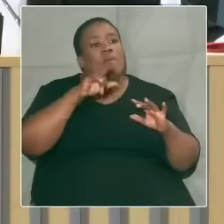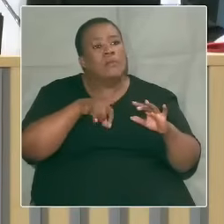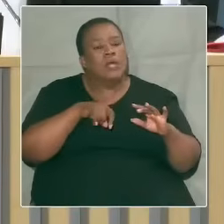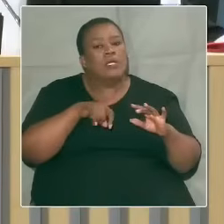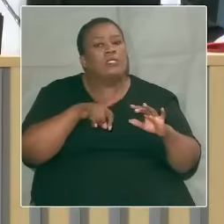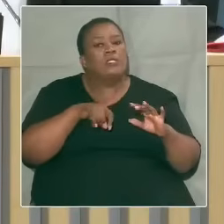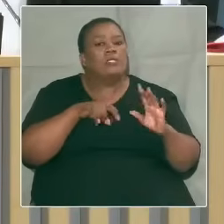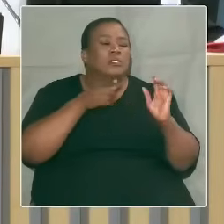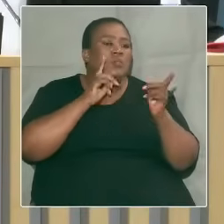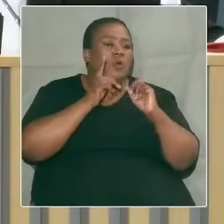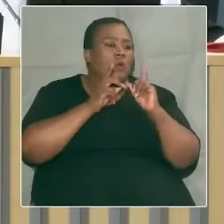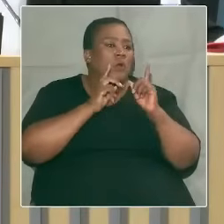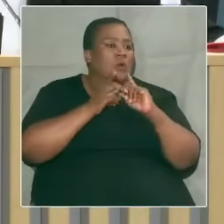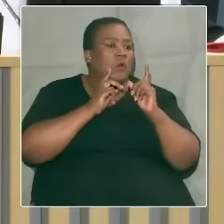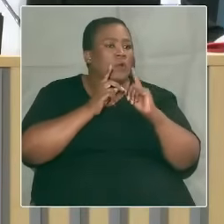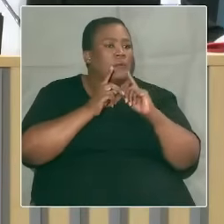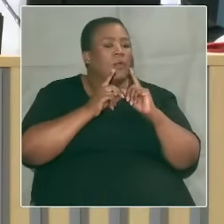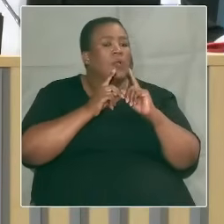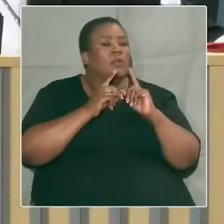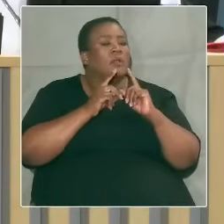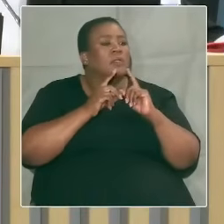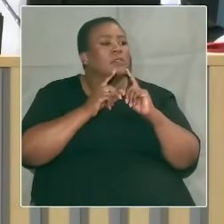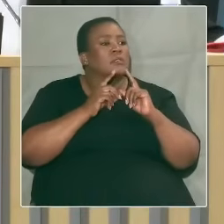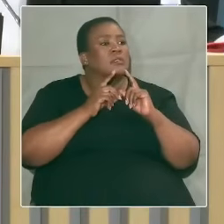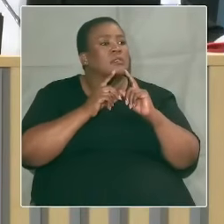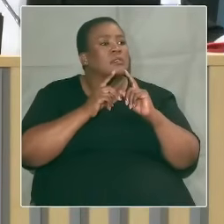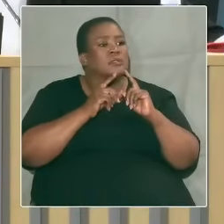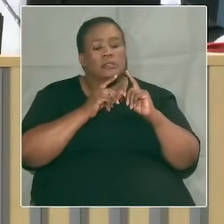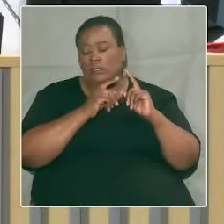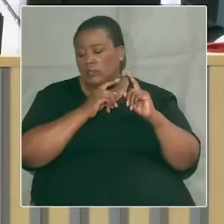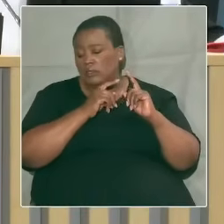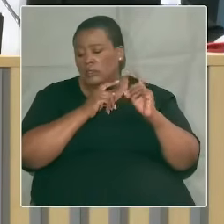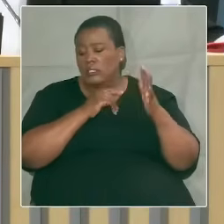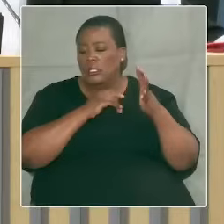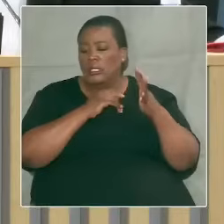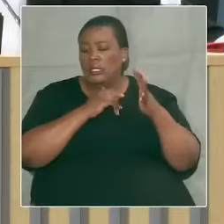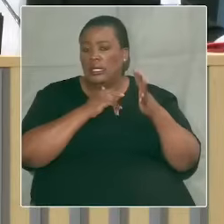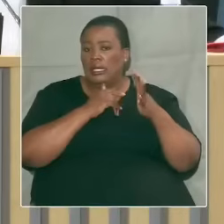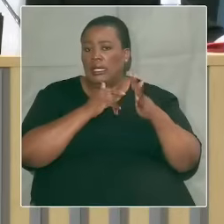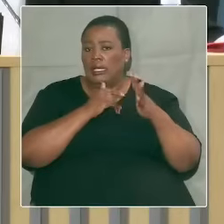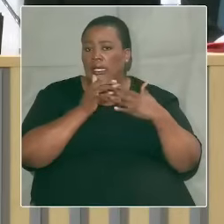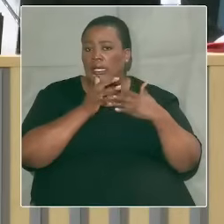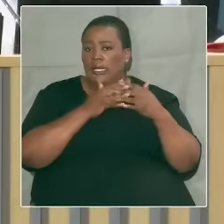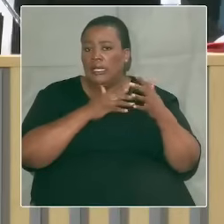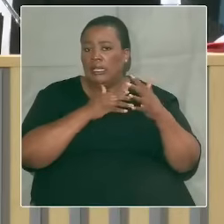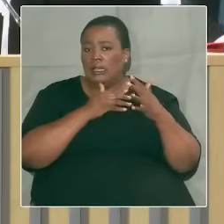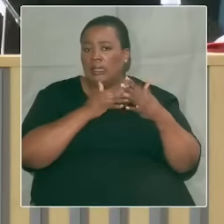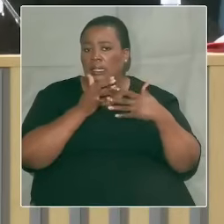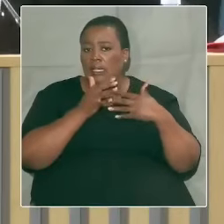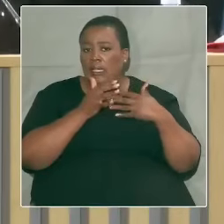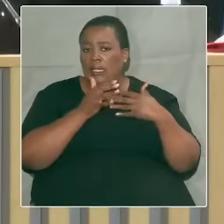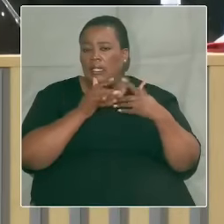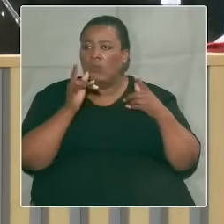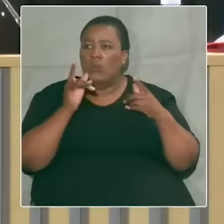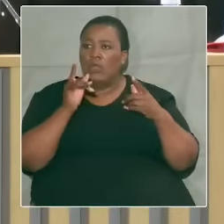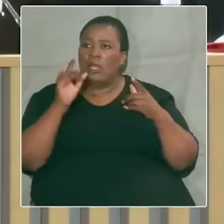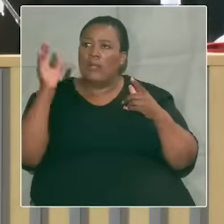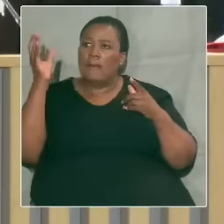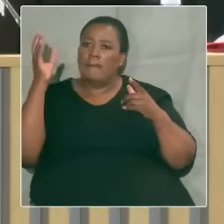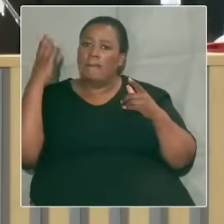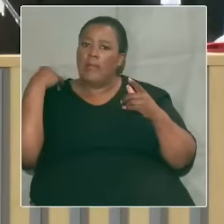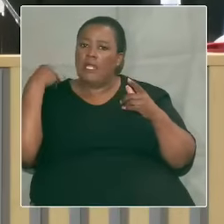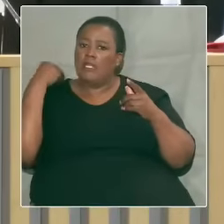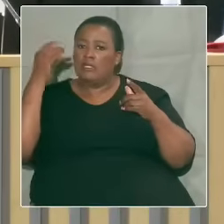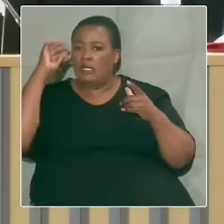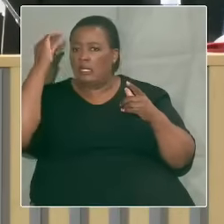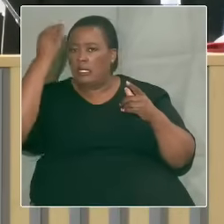anything that tended to detract from what the minister says here had